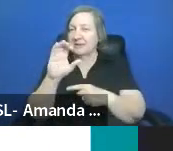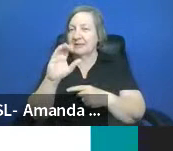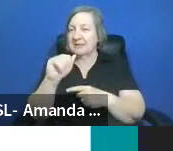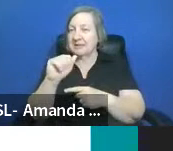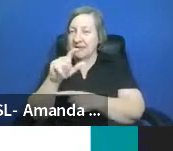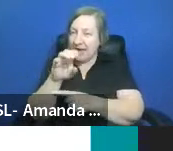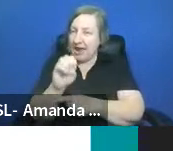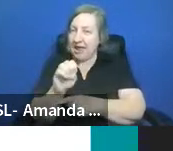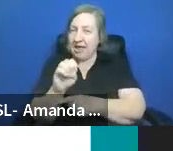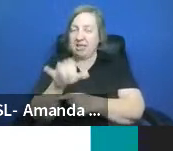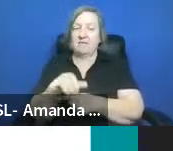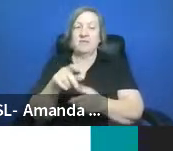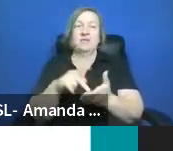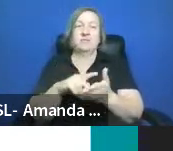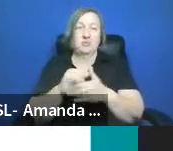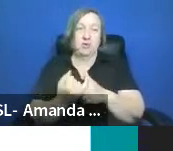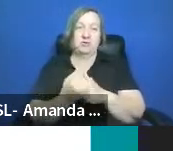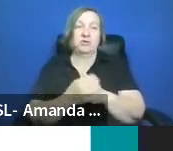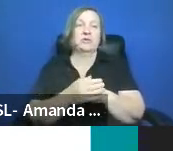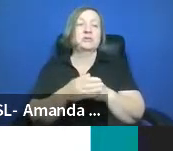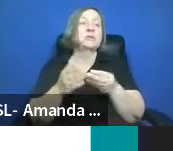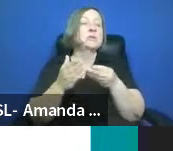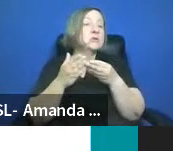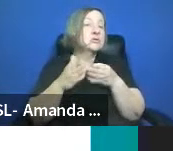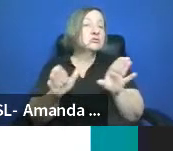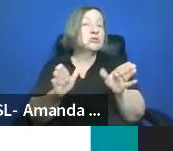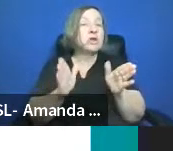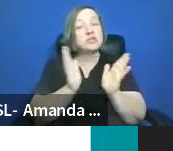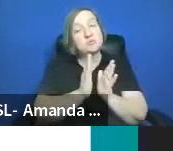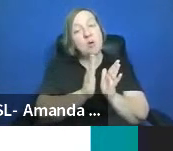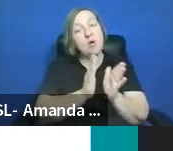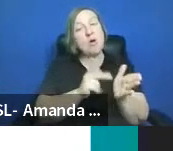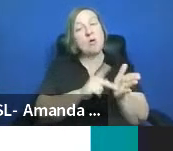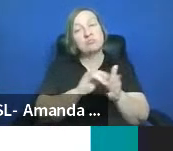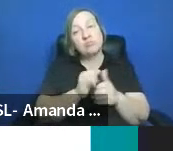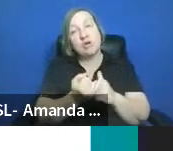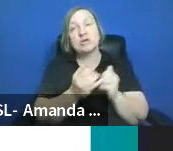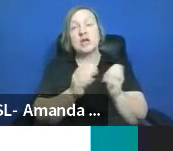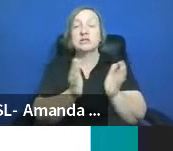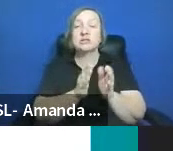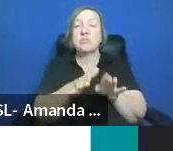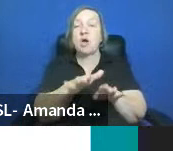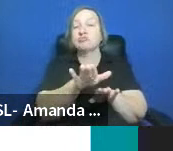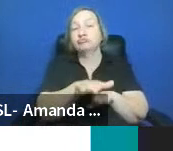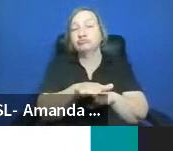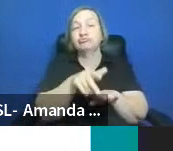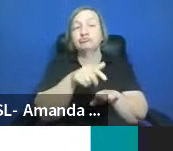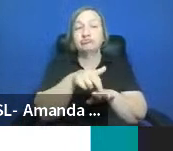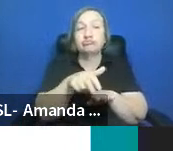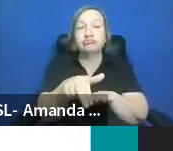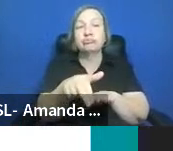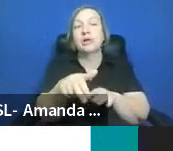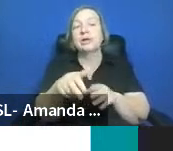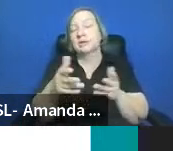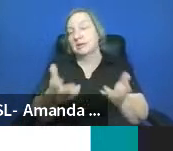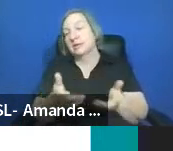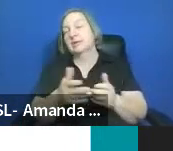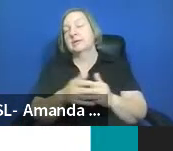project. So generally on a very small project, let's say you had a very small footbridge, and the